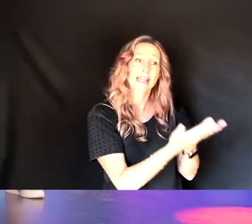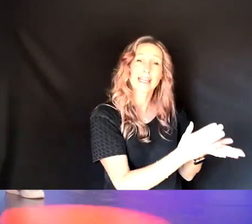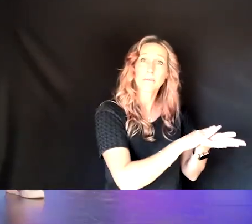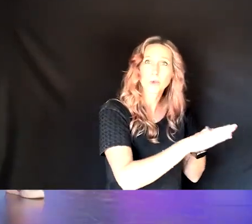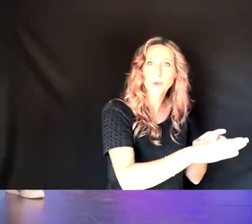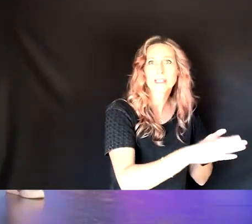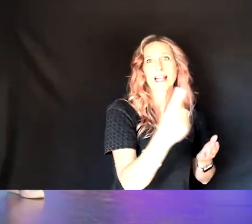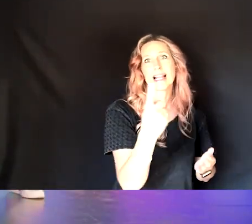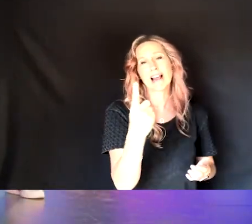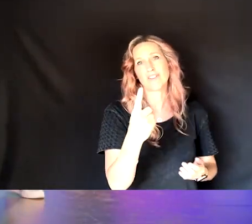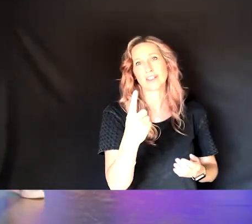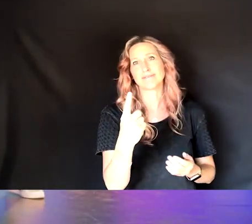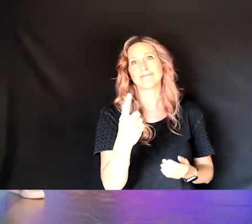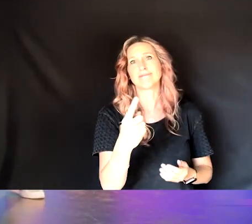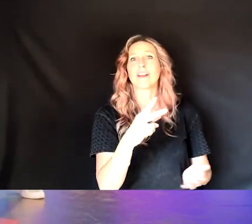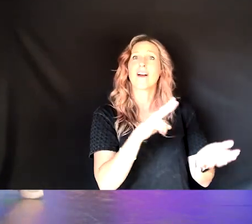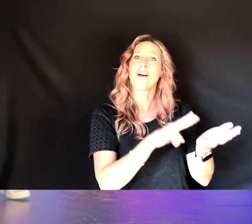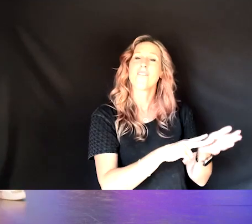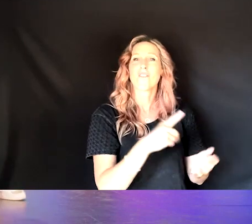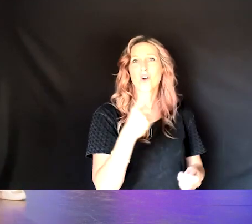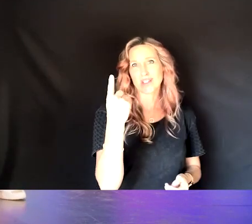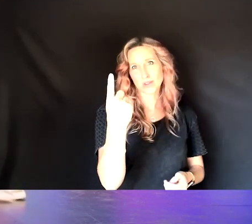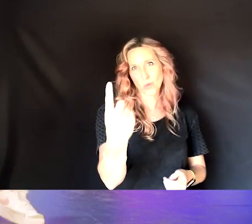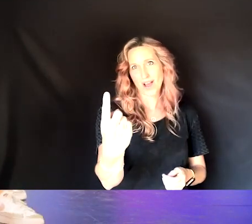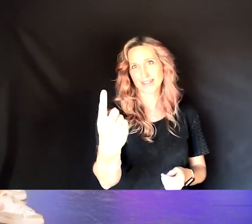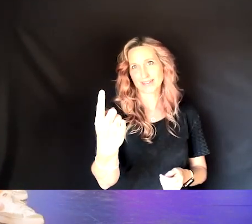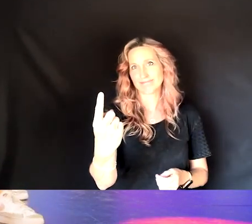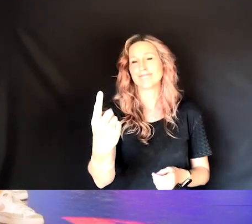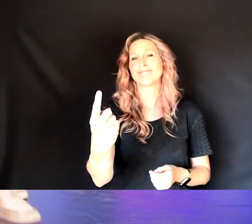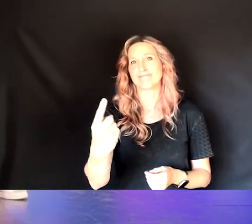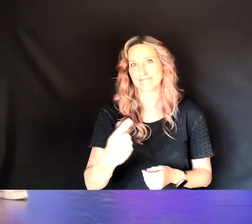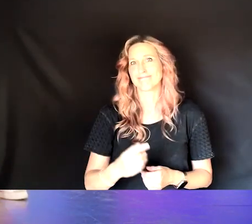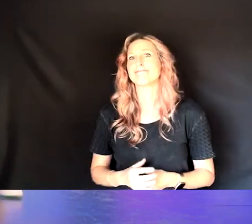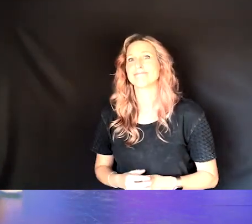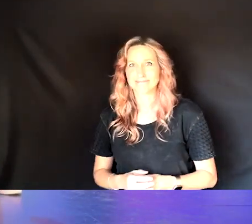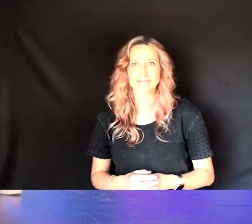faith. Hebrews 11 verse 1.